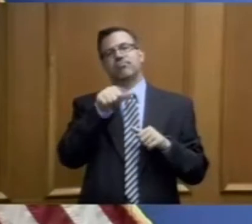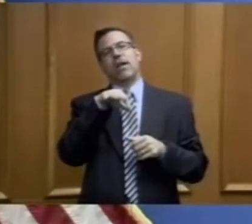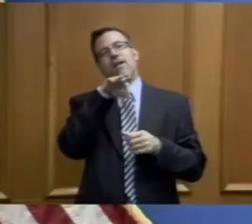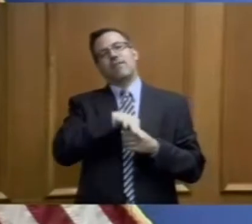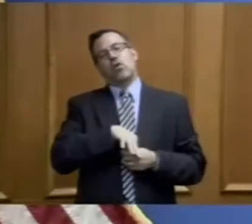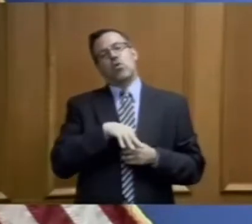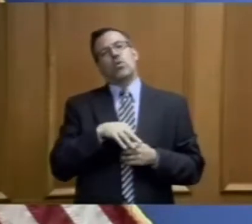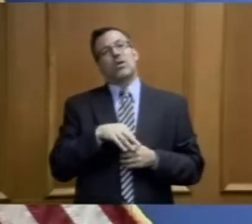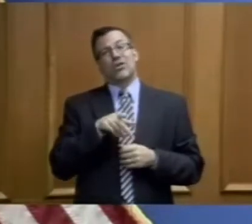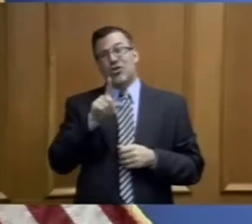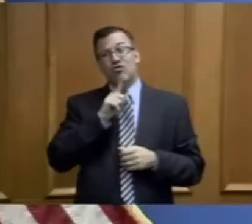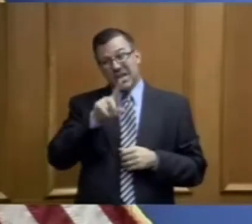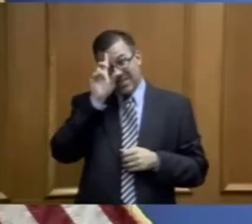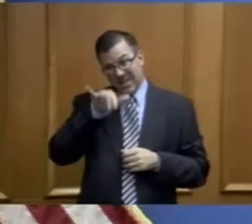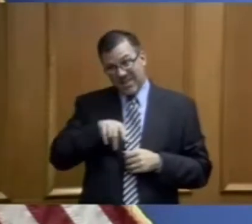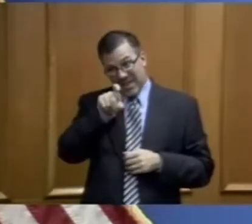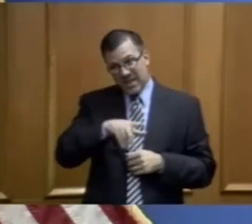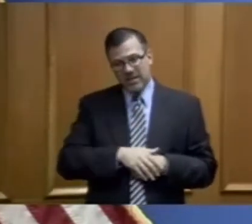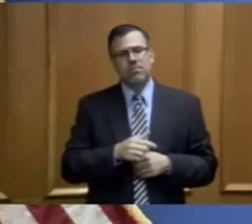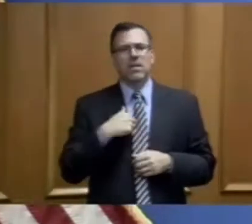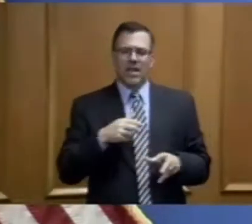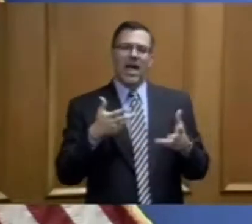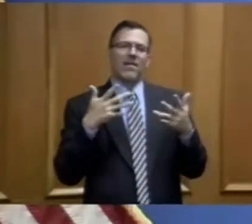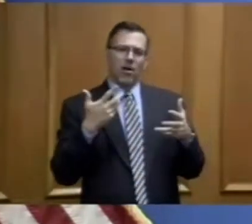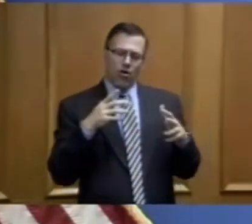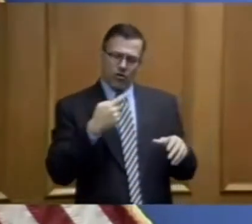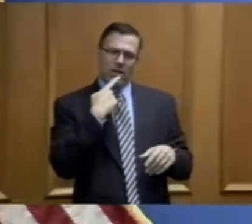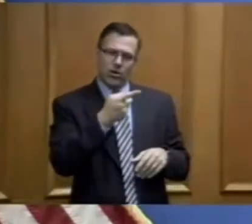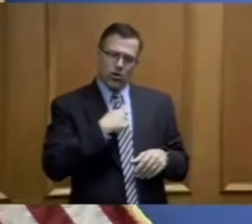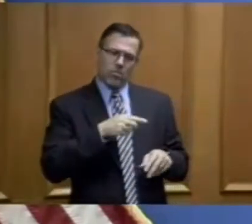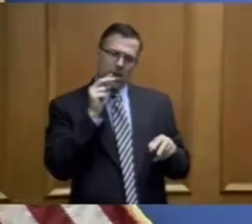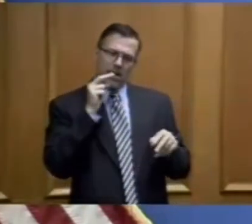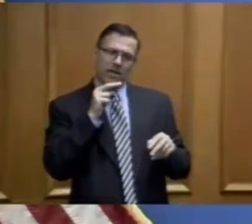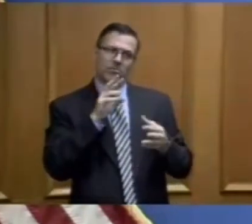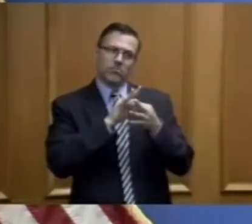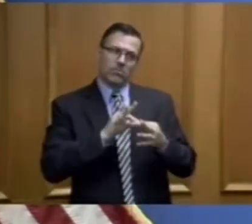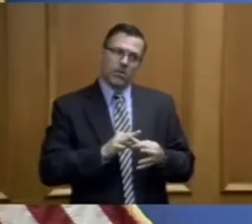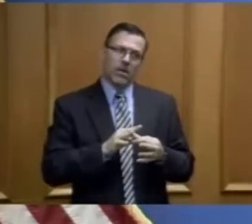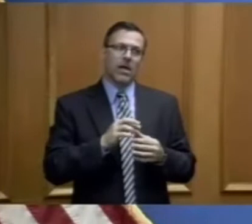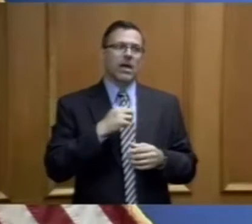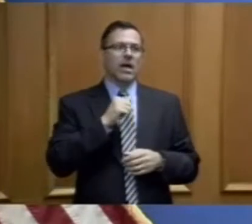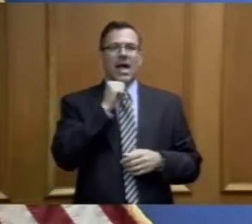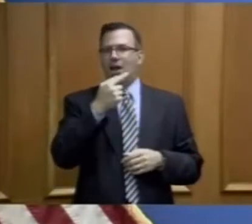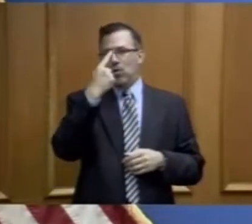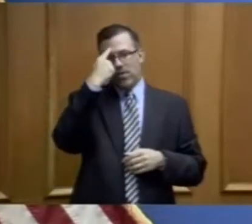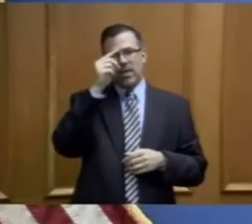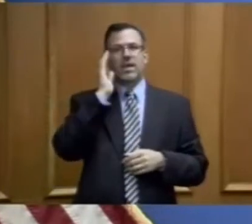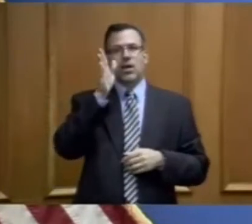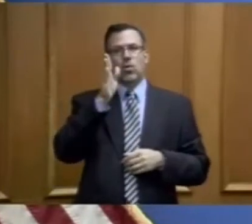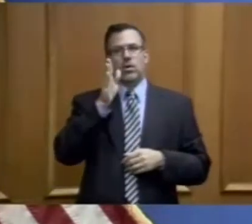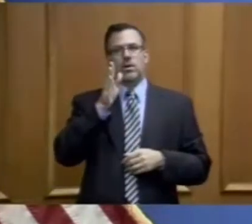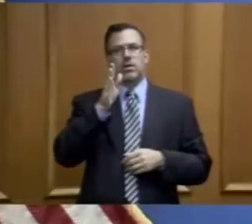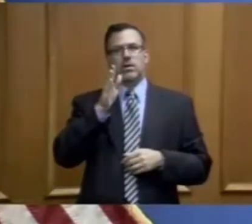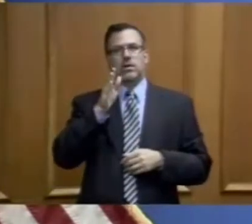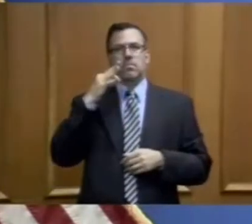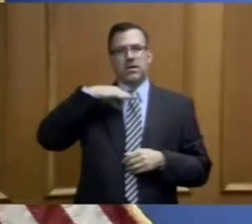I've expressed my view on this. I do not think it would be good for Tennessee to have expanded absentee voting.